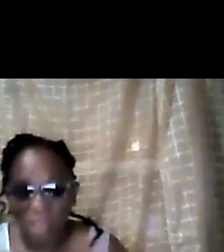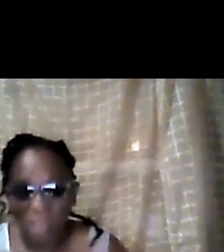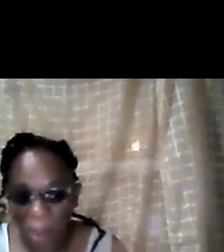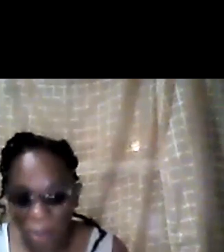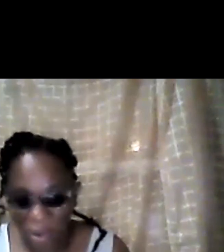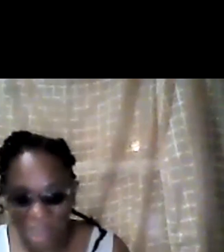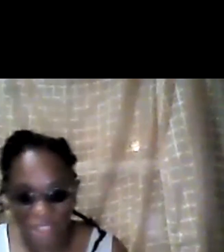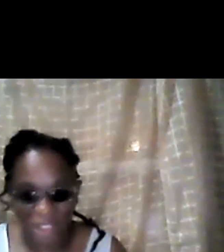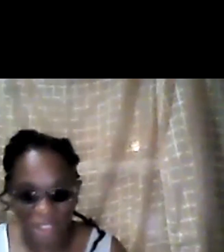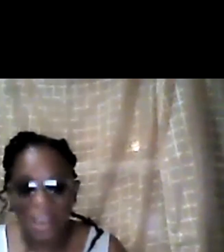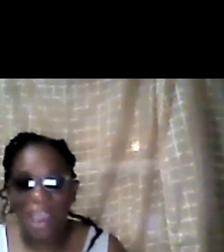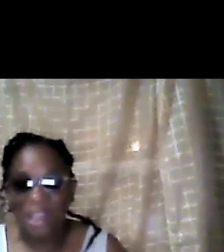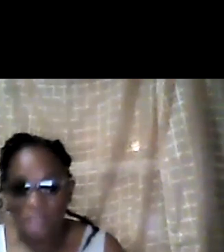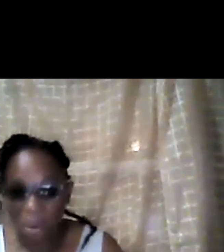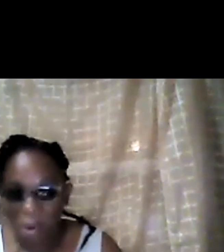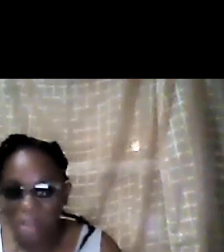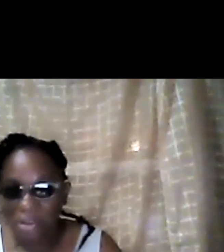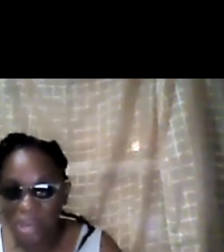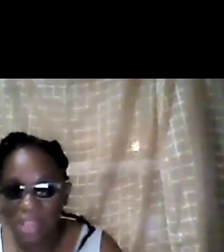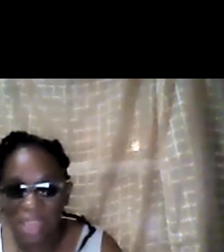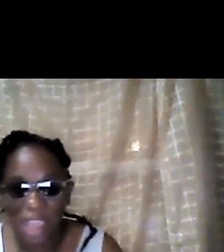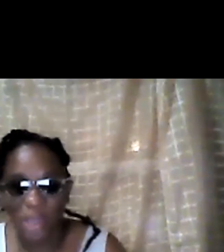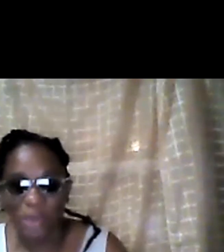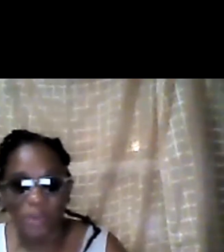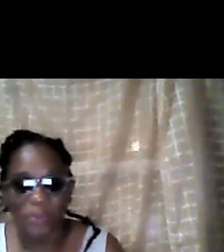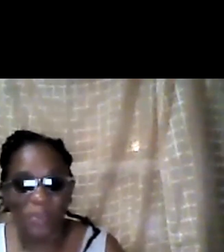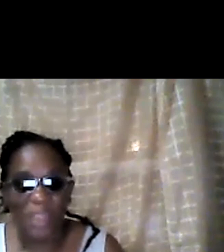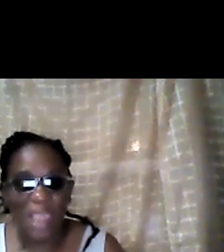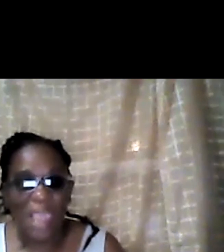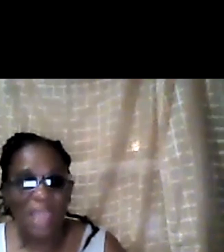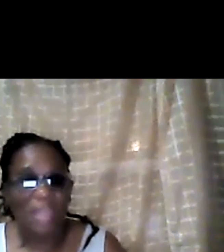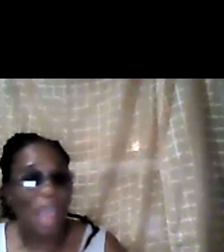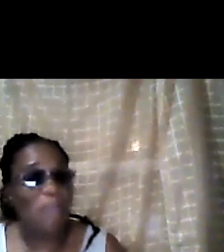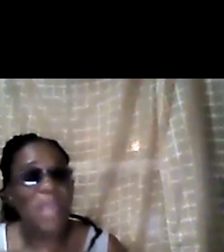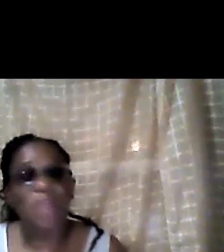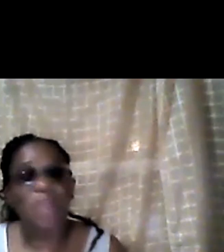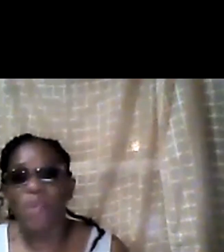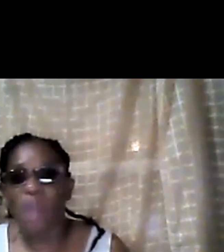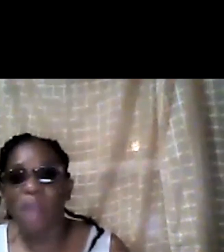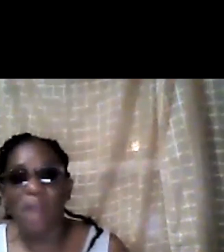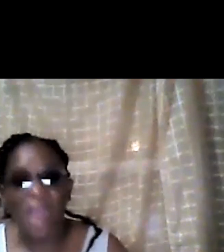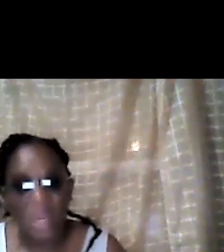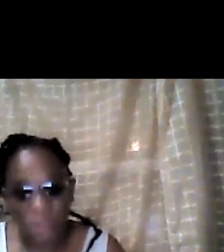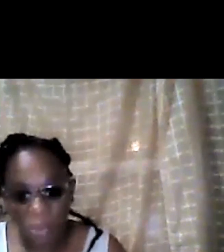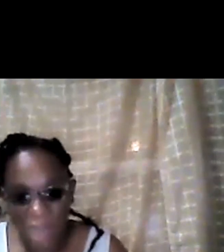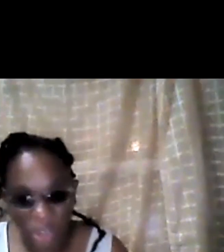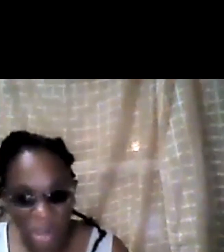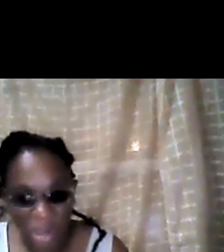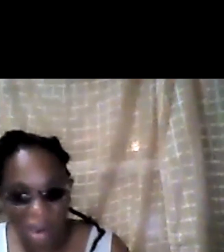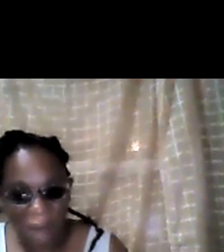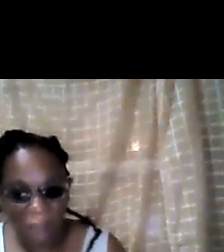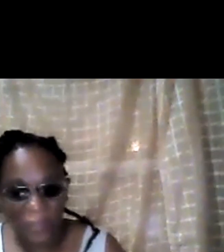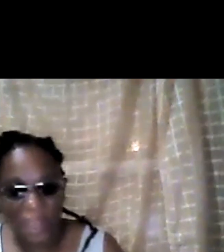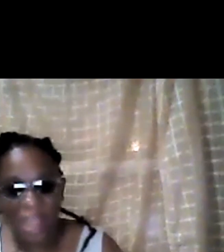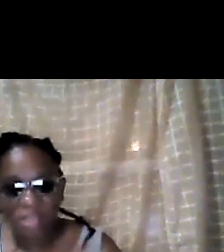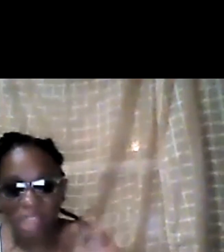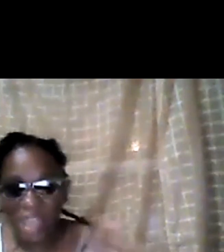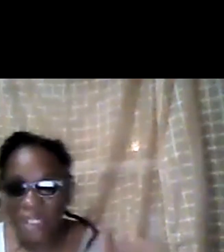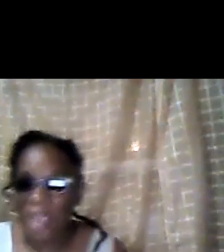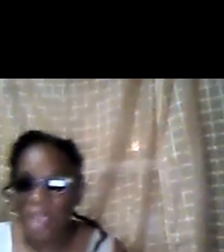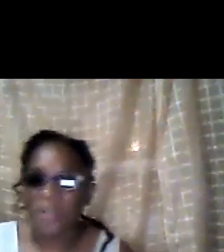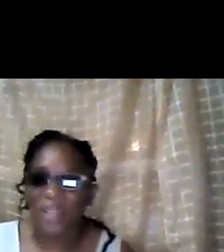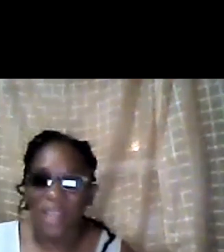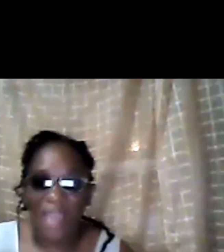and the preparation. As I want to already thank you. There are many more I would like to mention here.